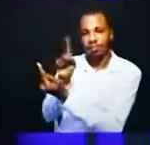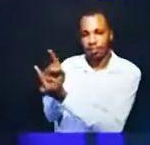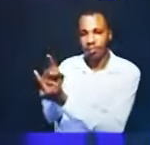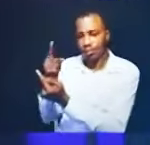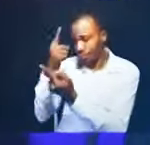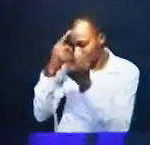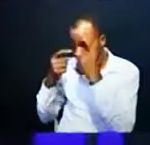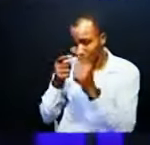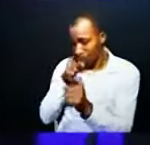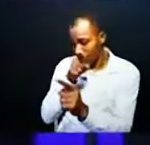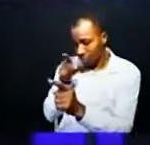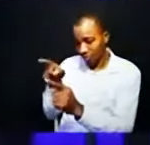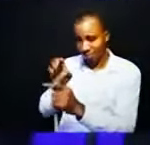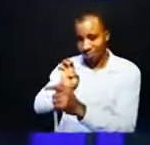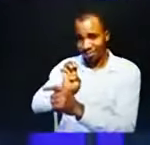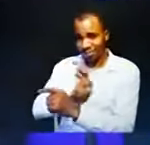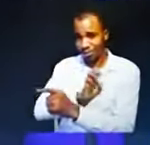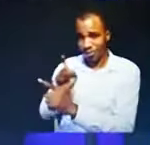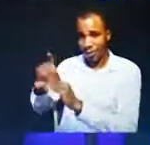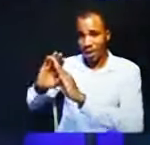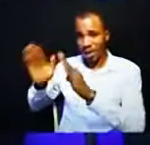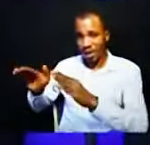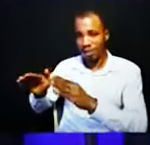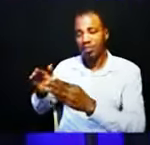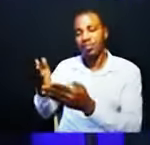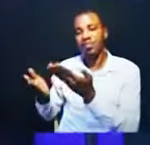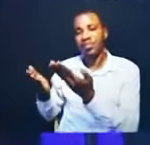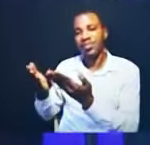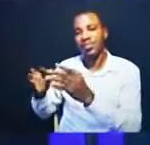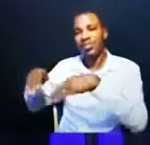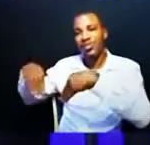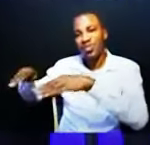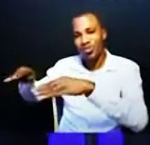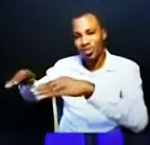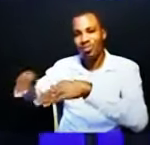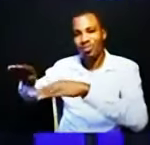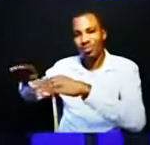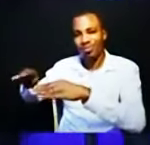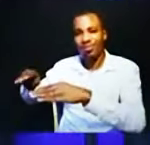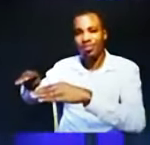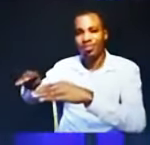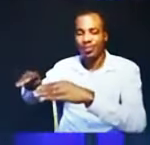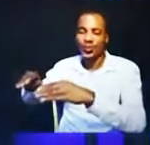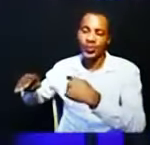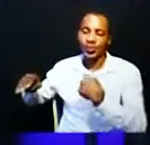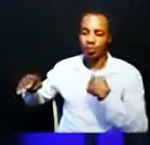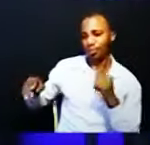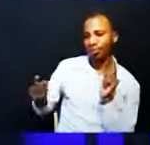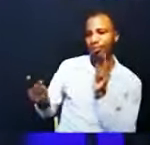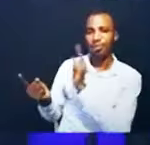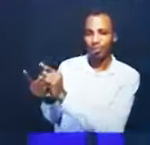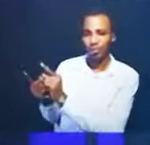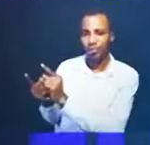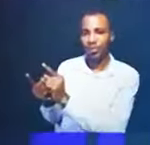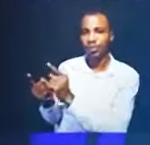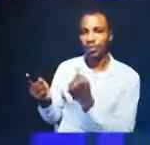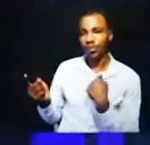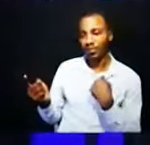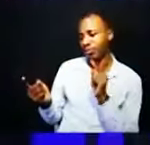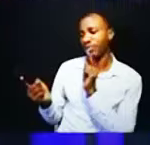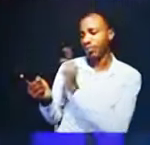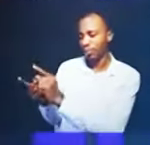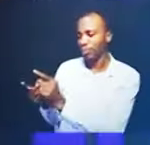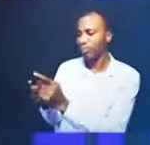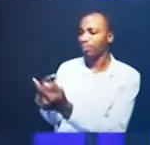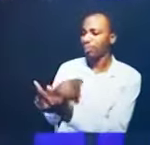market. Timomodia sime kwa kosra me presiding elder na o ye adwuma e wodwom. So when I went out, we were just talking about